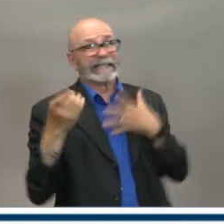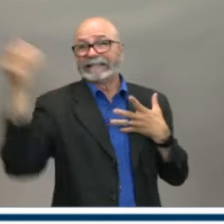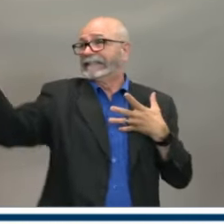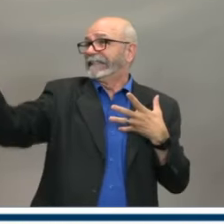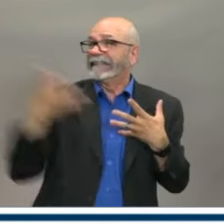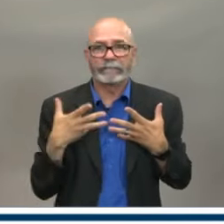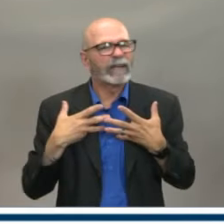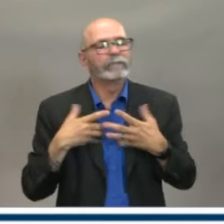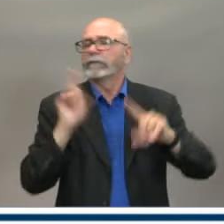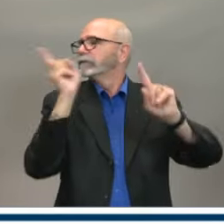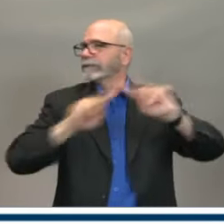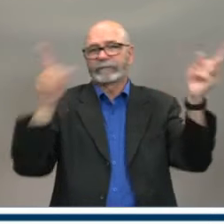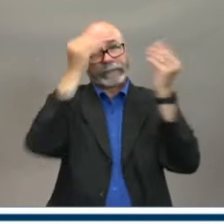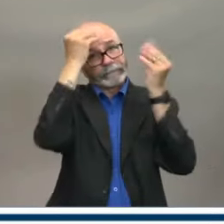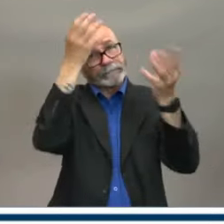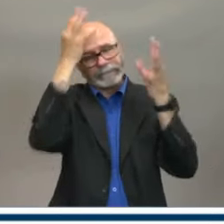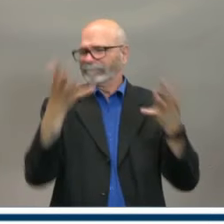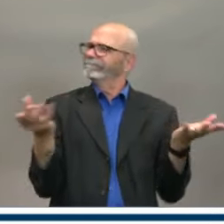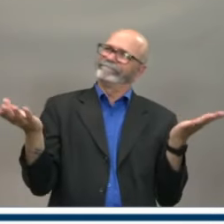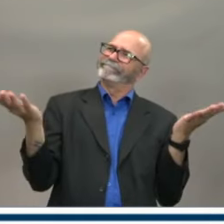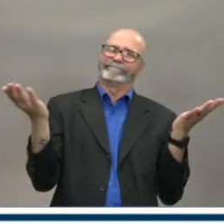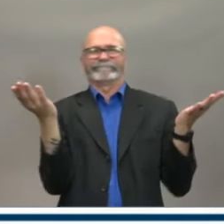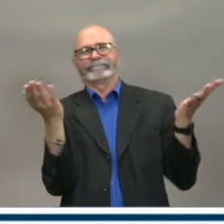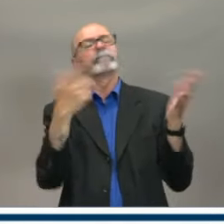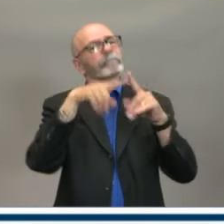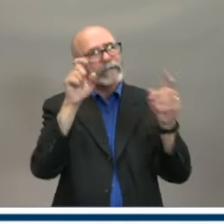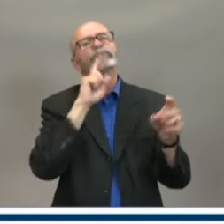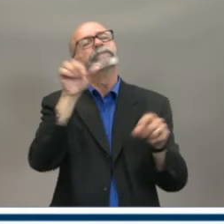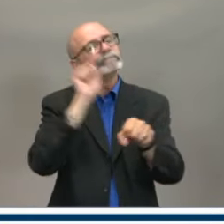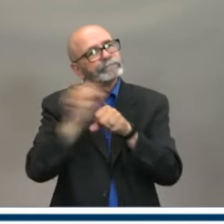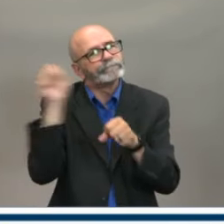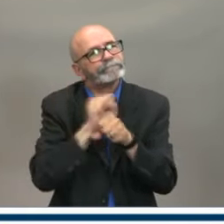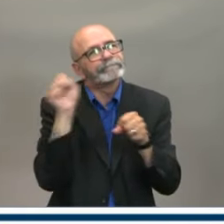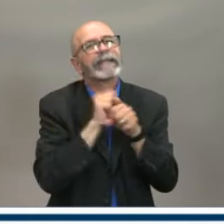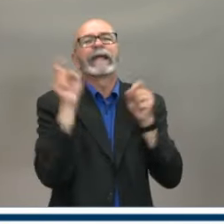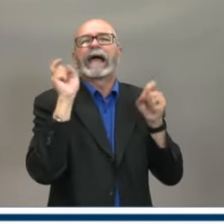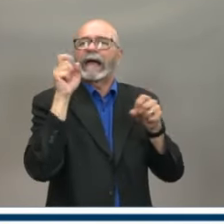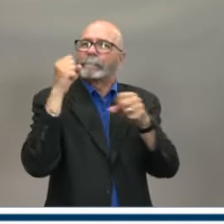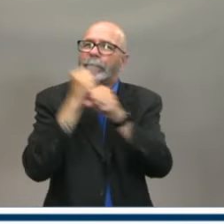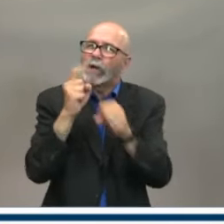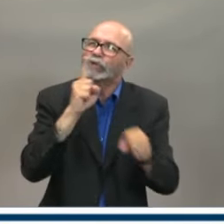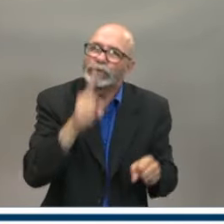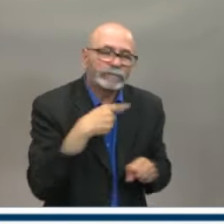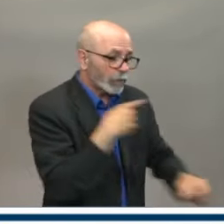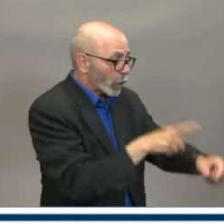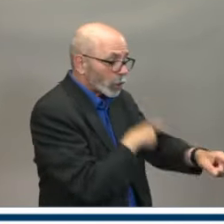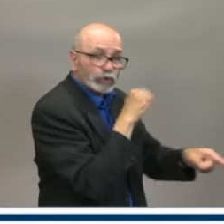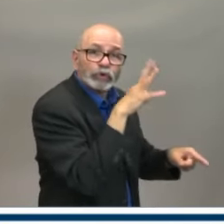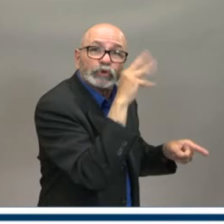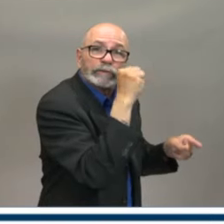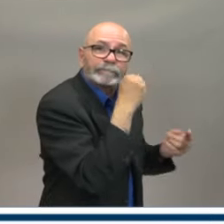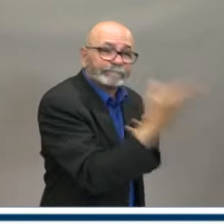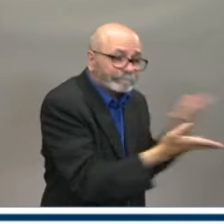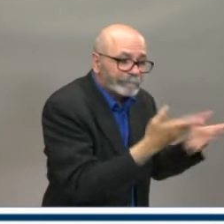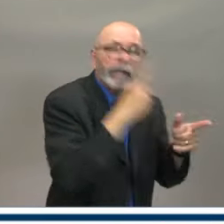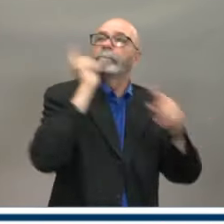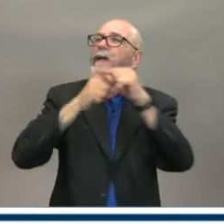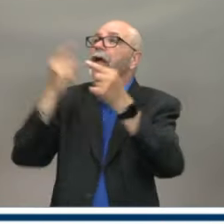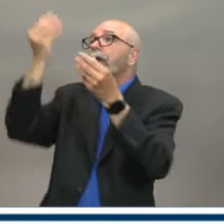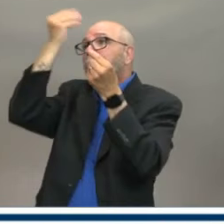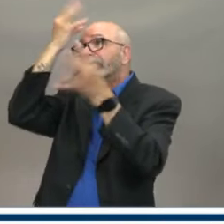data source. We are working hard between long-term care and public health to make sure that 2 data